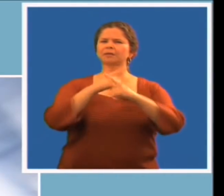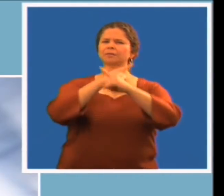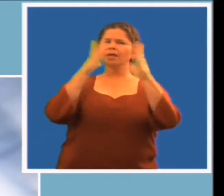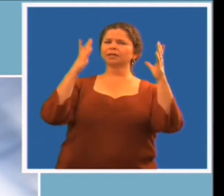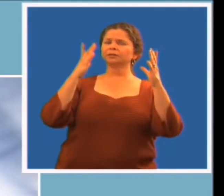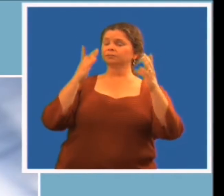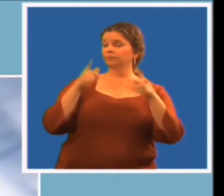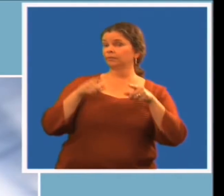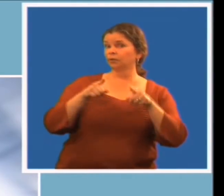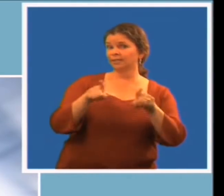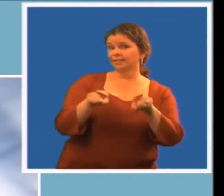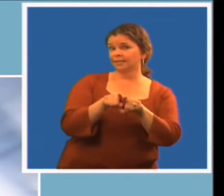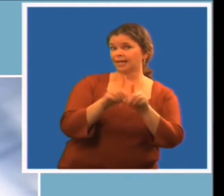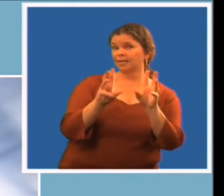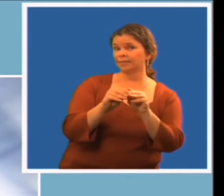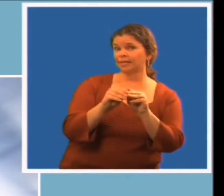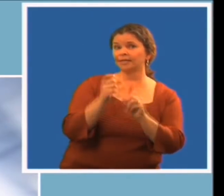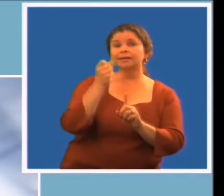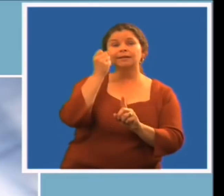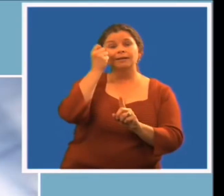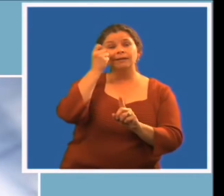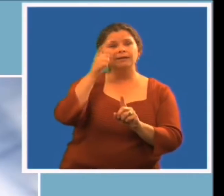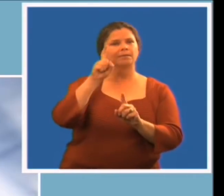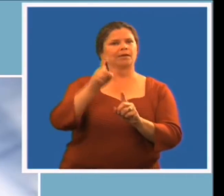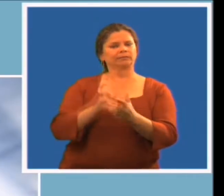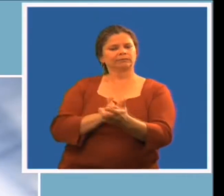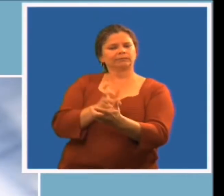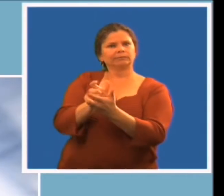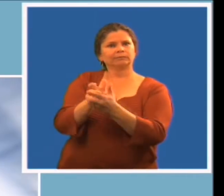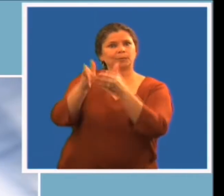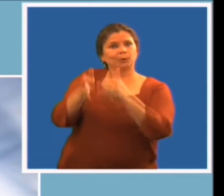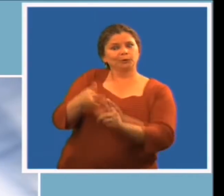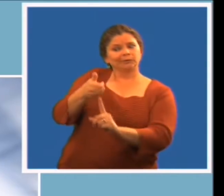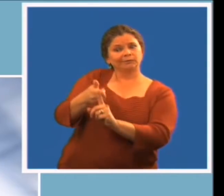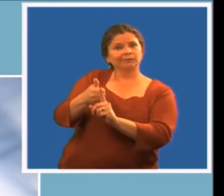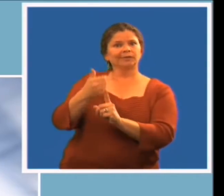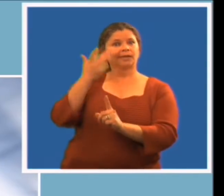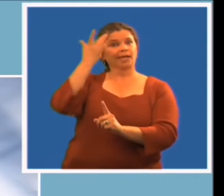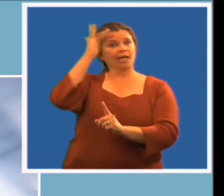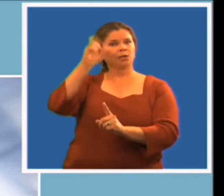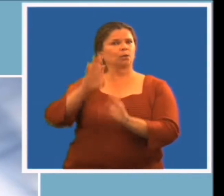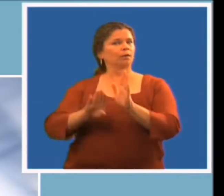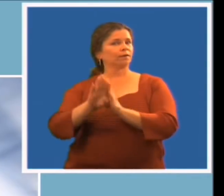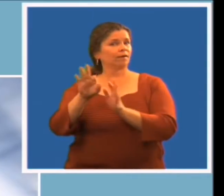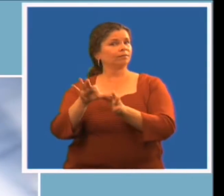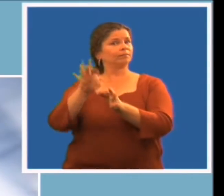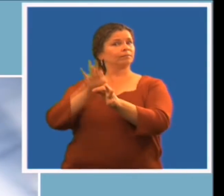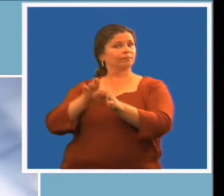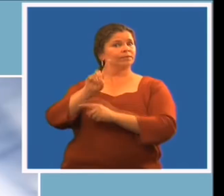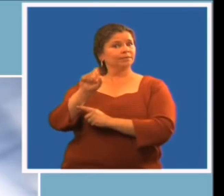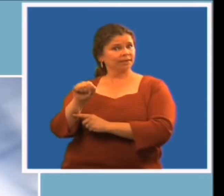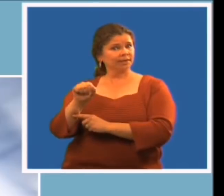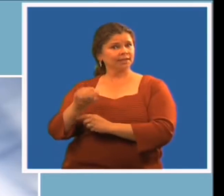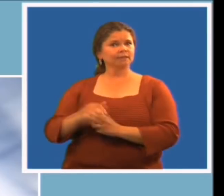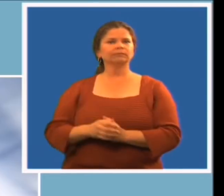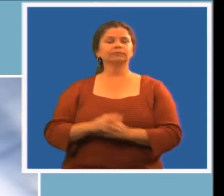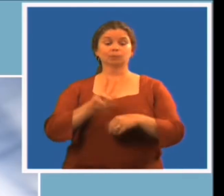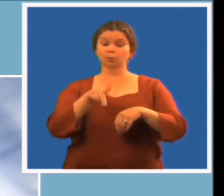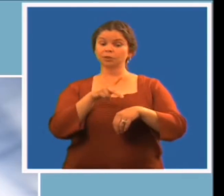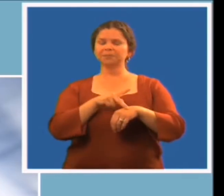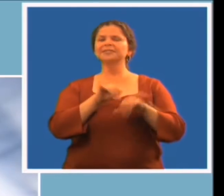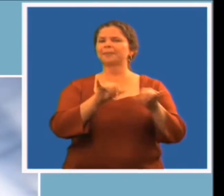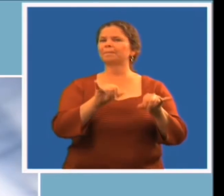Let's imagine the same meeting where we must accommodate a person with an intellectual or developmental disability.